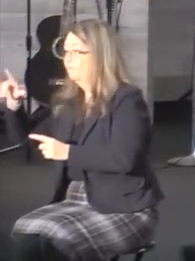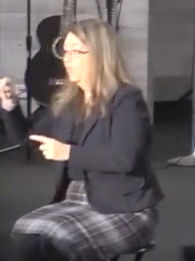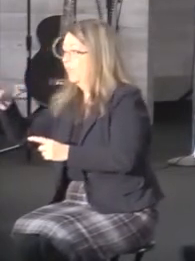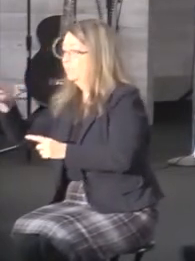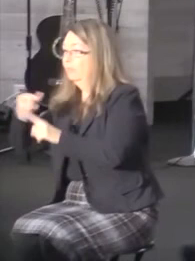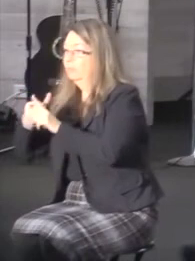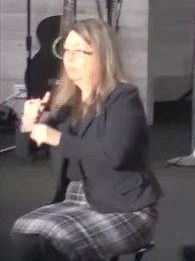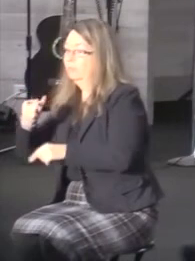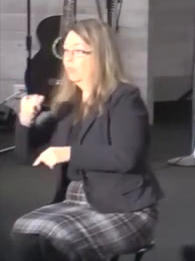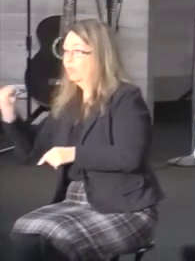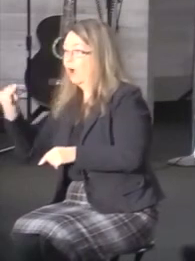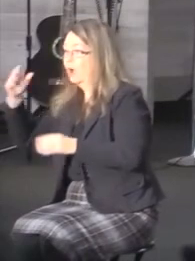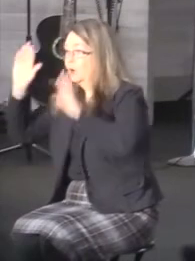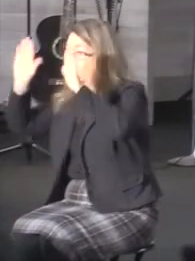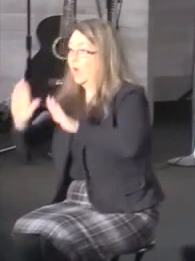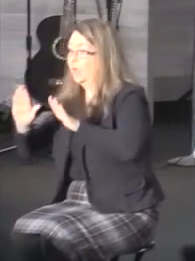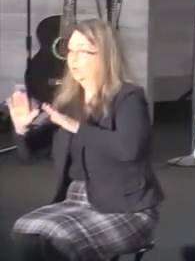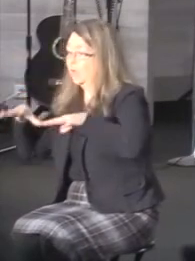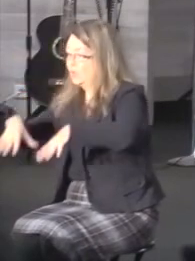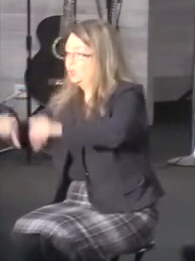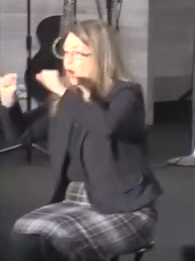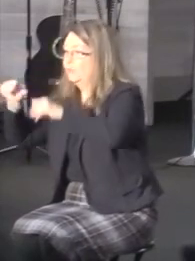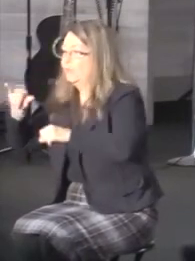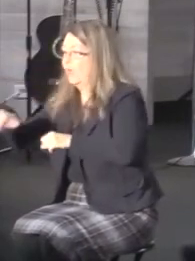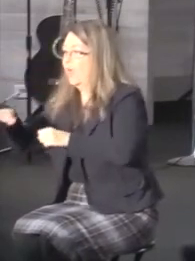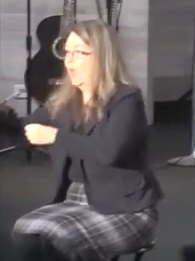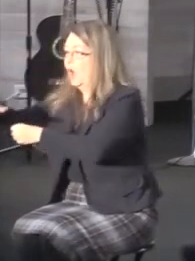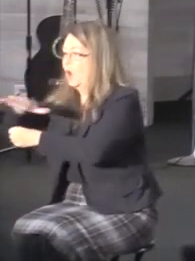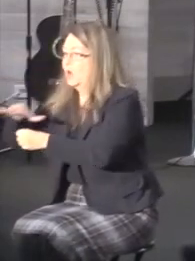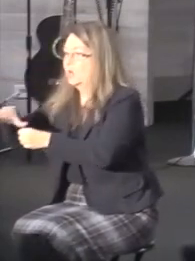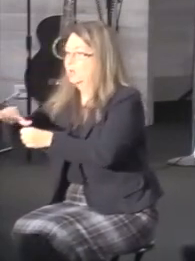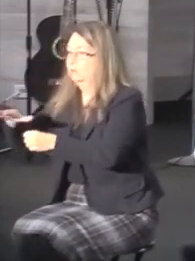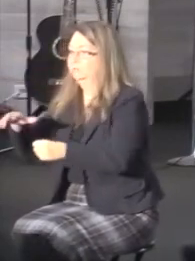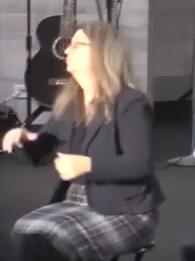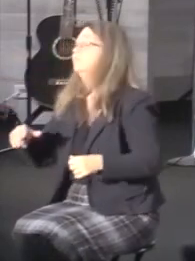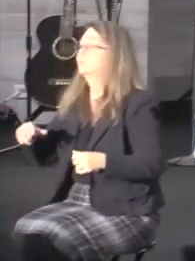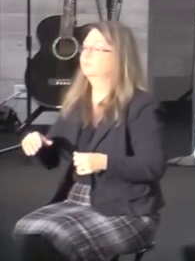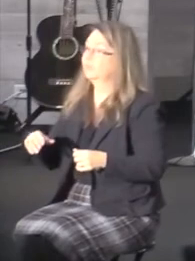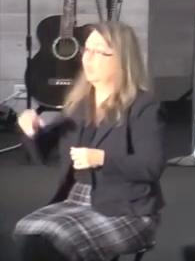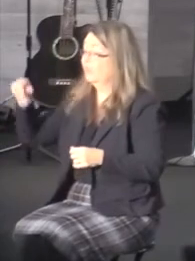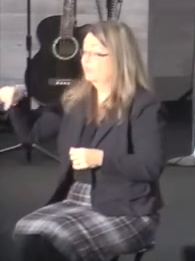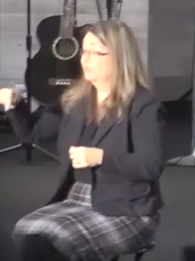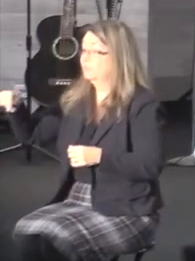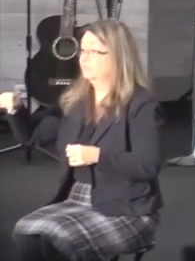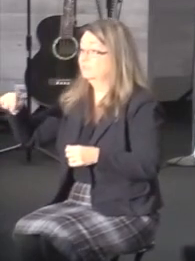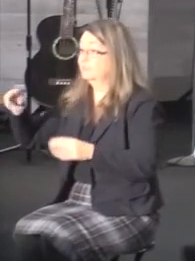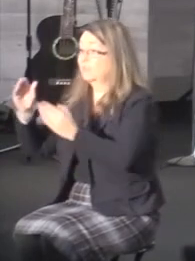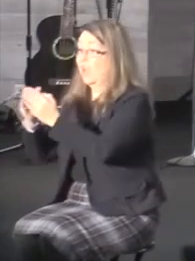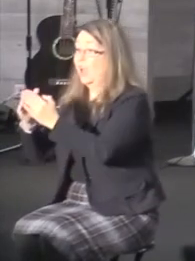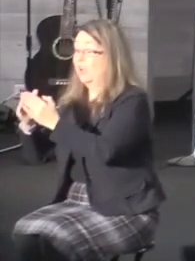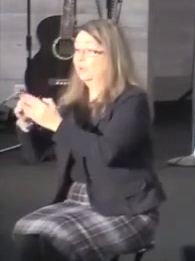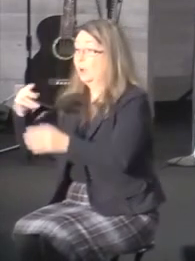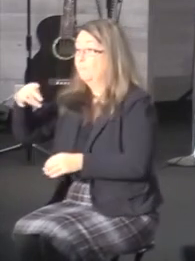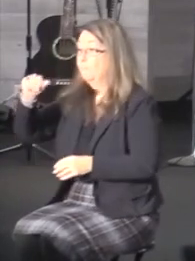over. And when they took over the region of Macedonia, they also took over the city known as Philippi. And Philippi was one of the cities that the